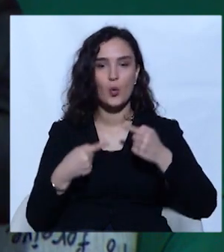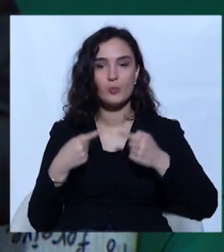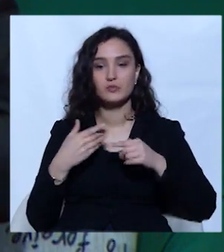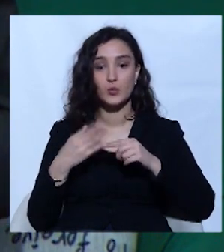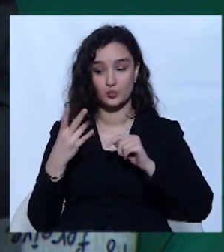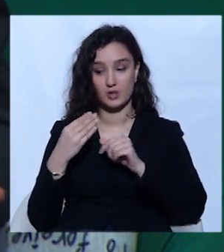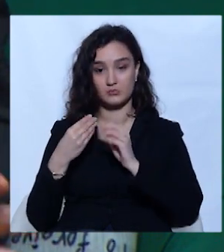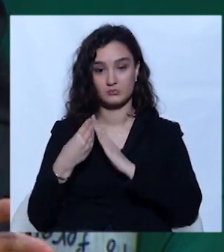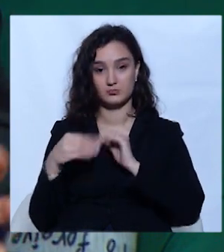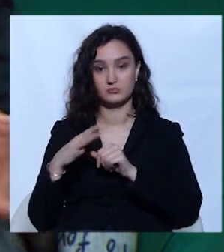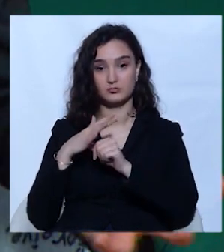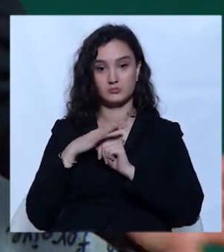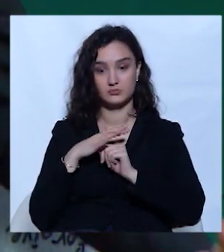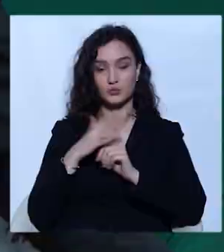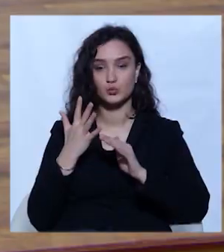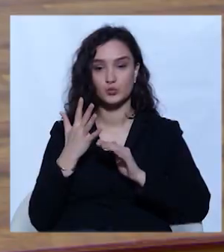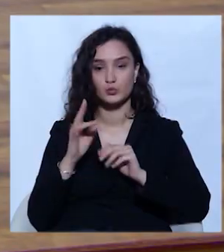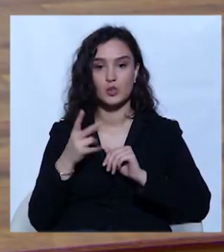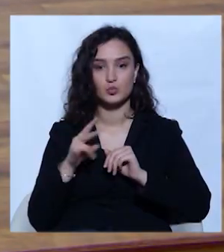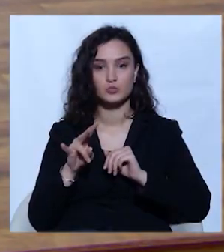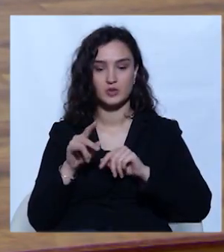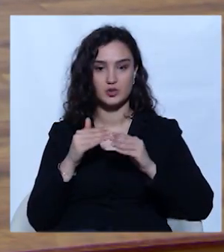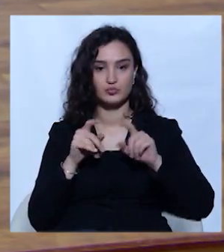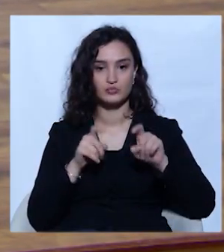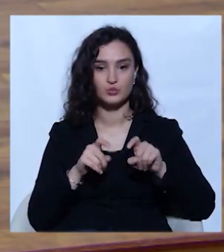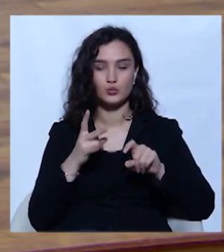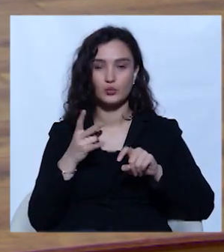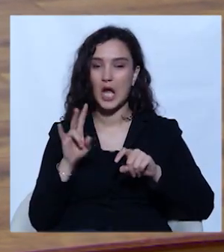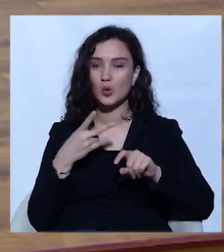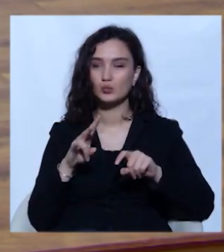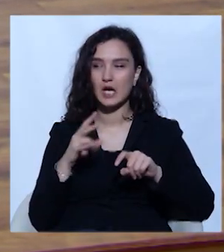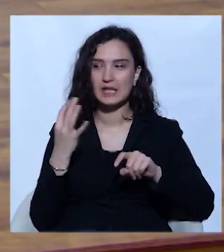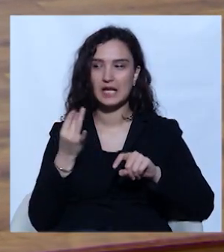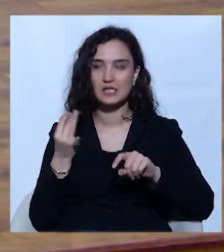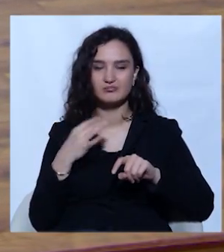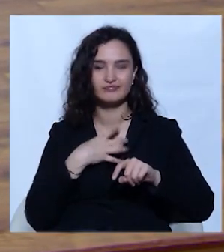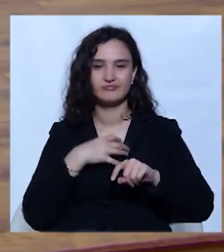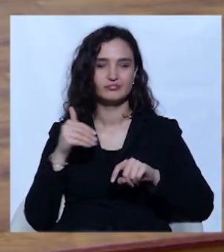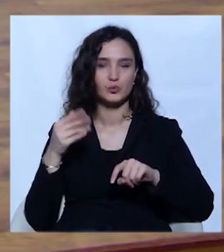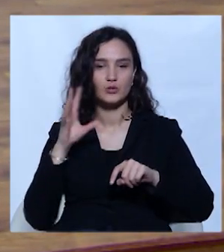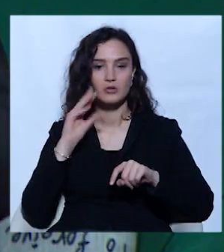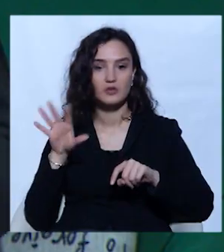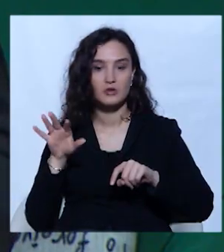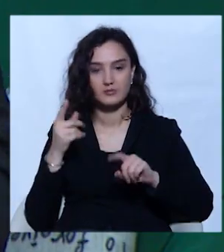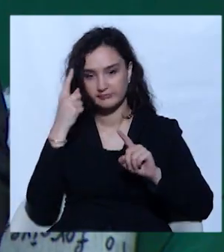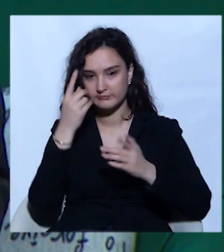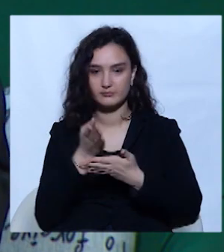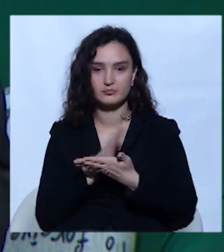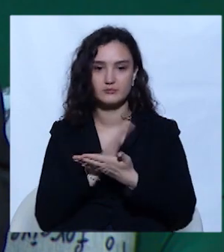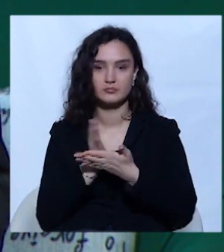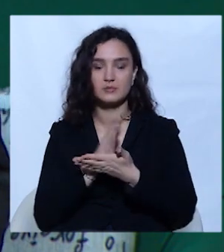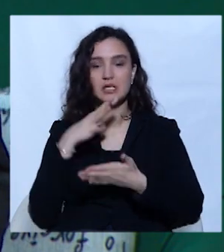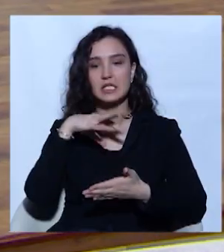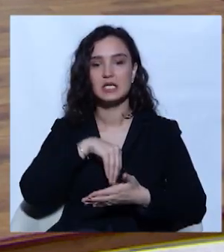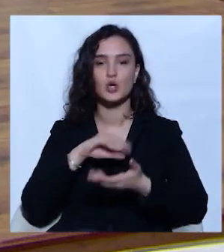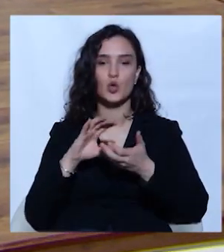to him, or basically not caring what these people say because what they say is unimportant. There's also an inner conflict